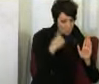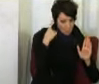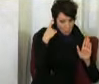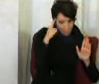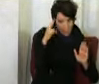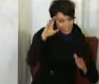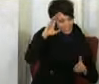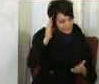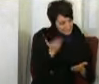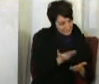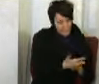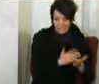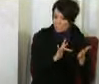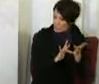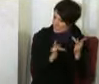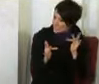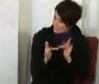Jesus,